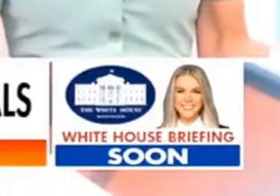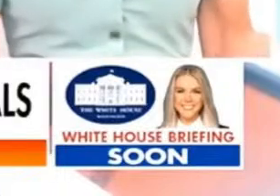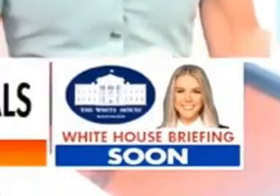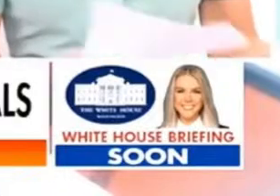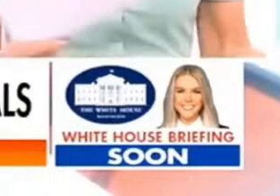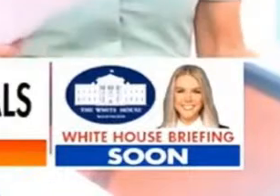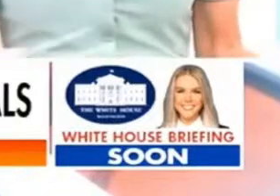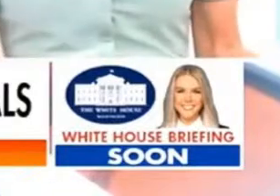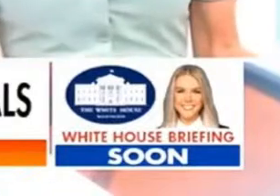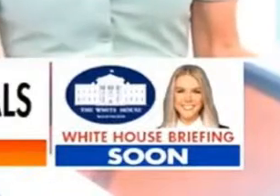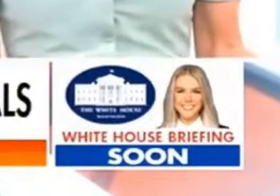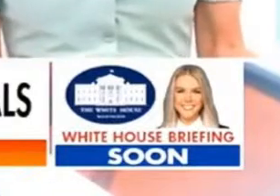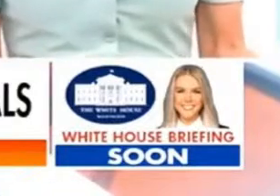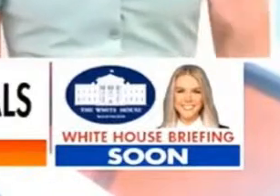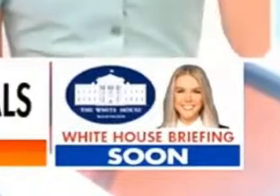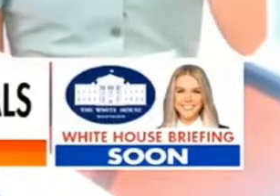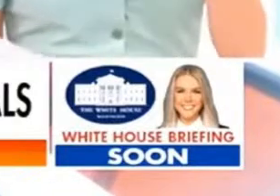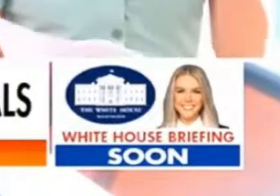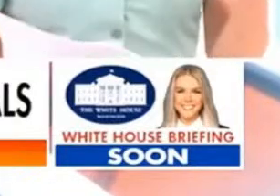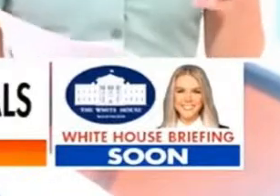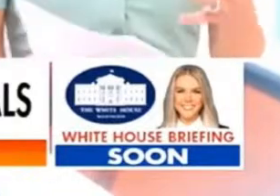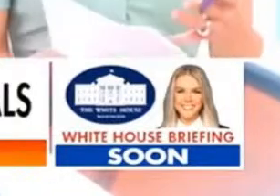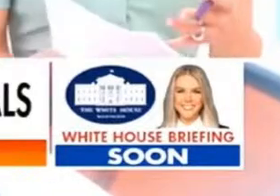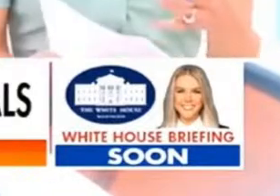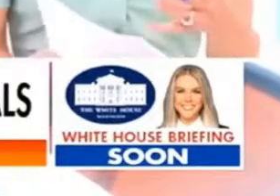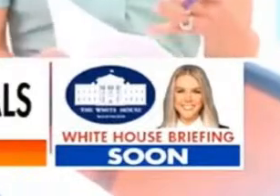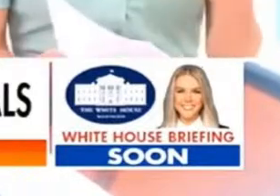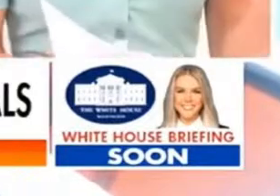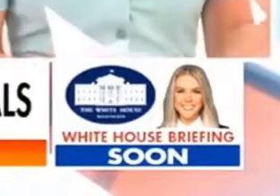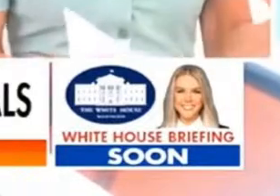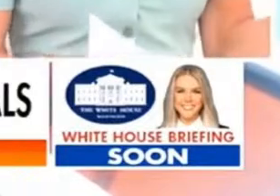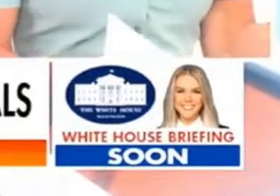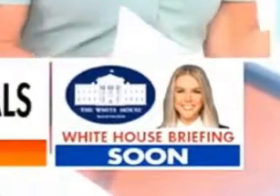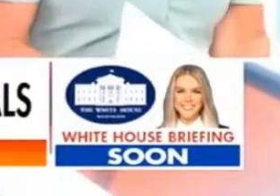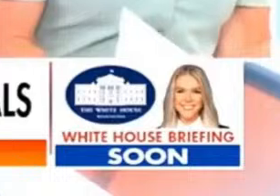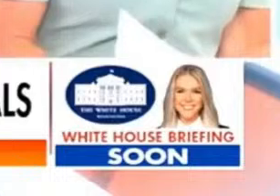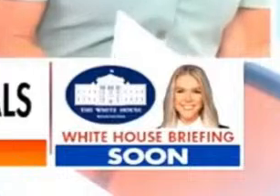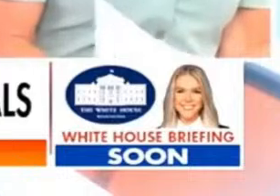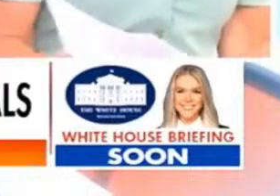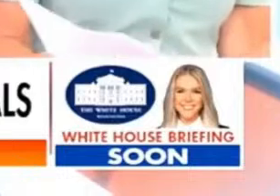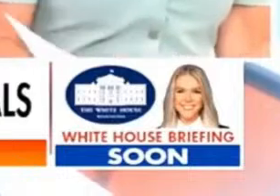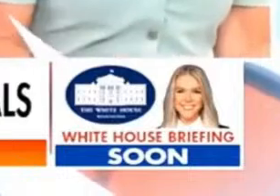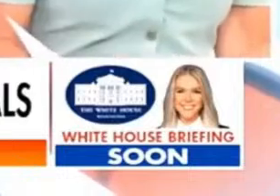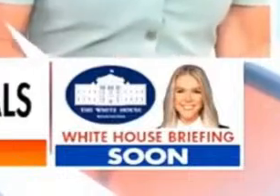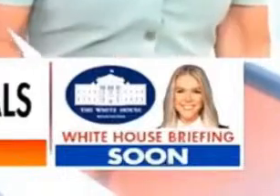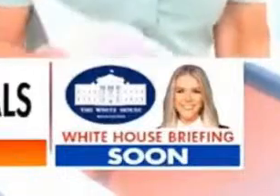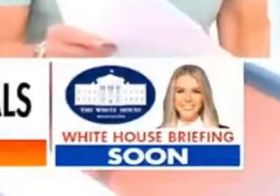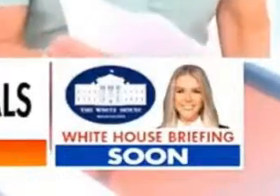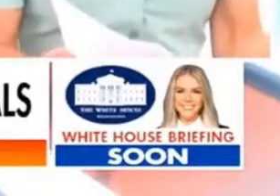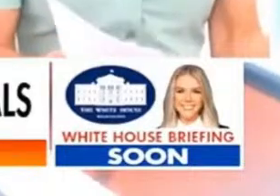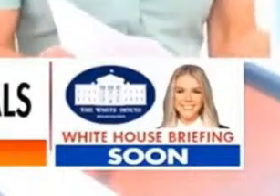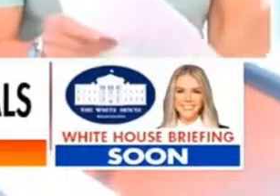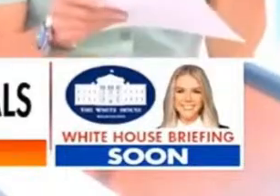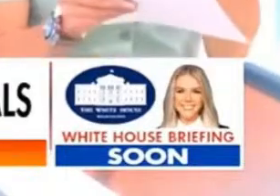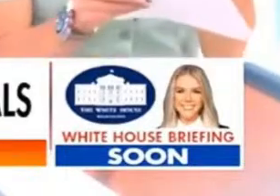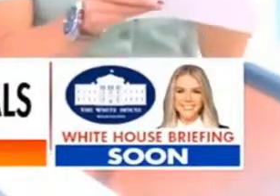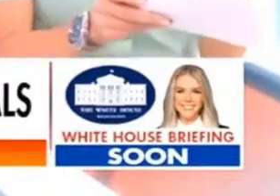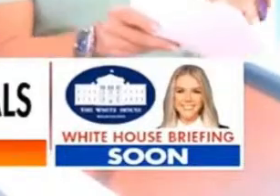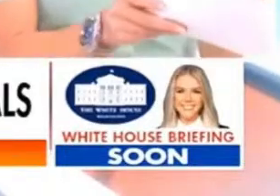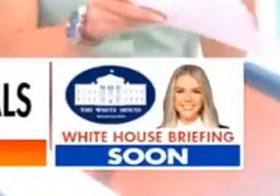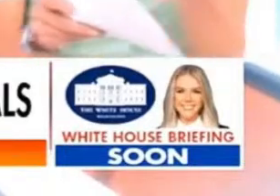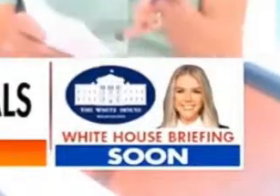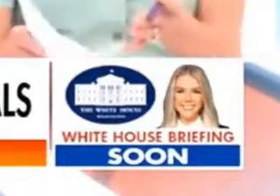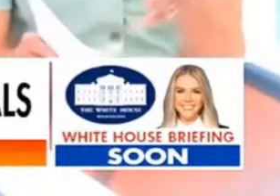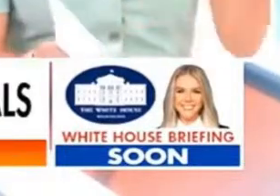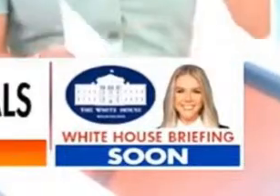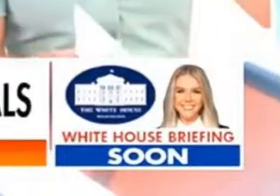in our foods and our cosmetics. I mean, the fact that some of these chemicals were removed from our cosmetics decades ago because that these